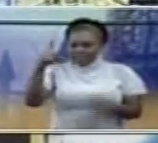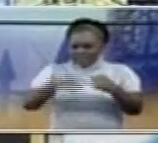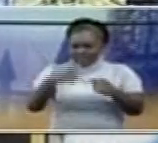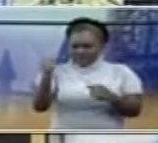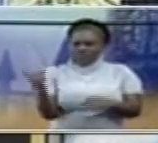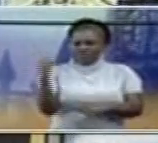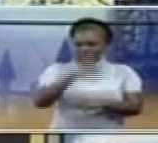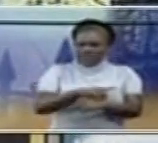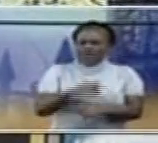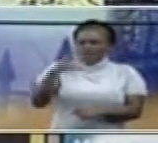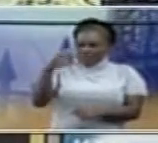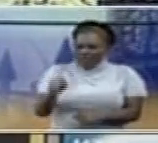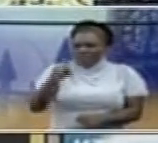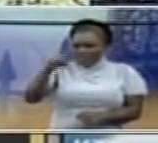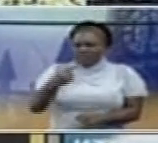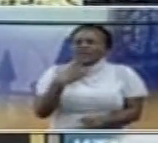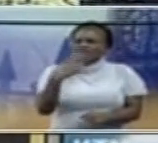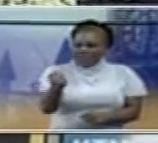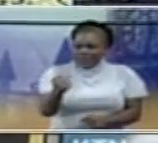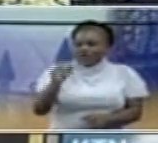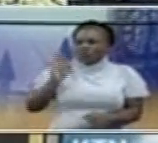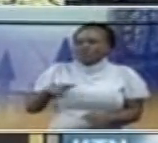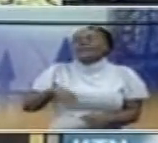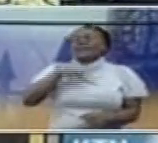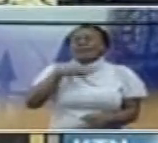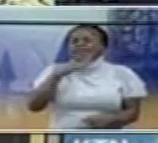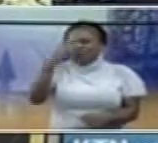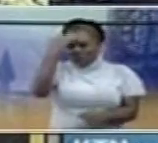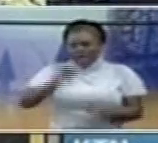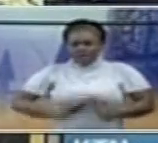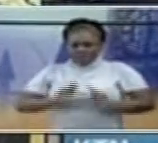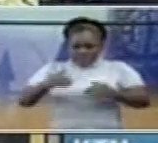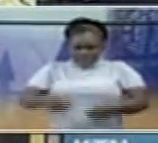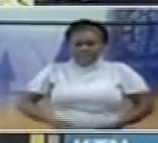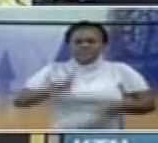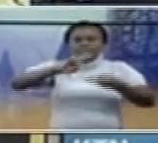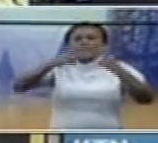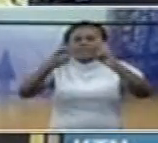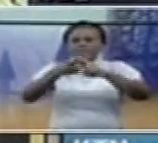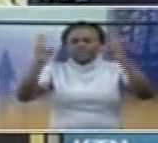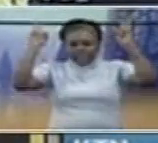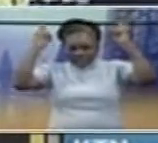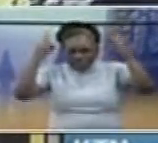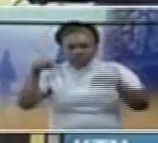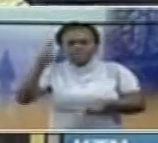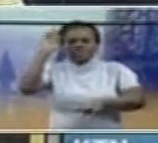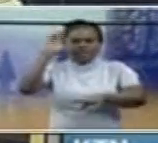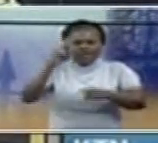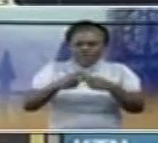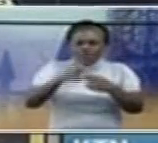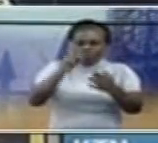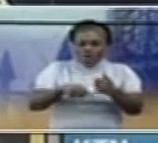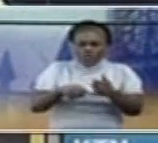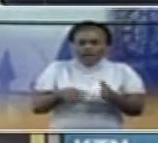days, 5,500 women die because of pregnancy-related issues. And this is what we're calling maternal